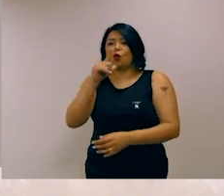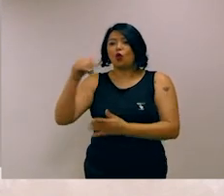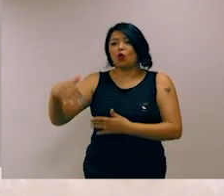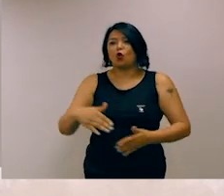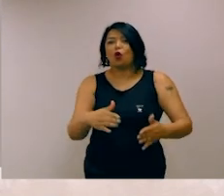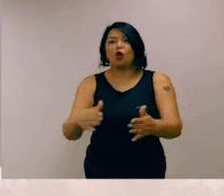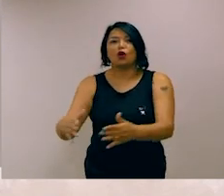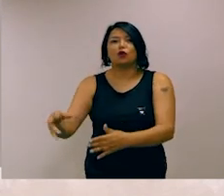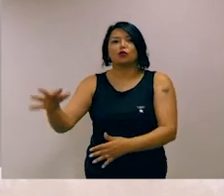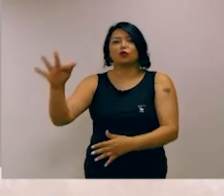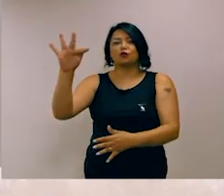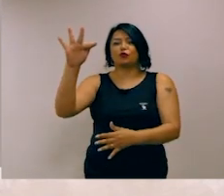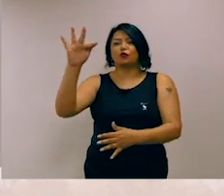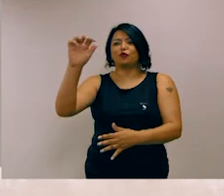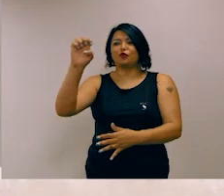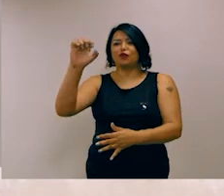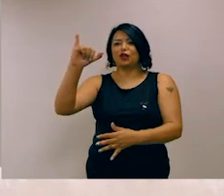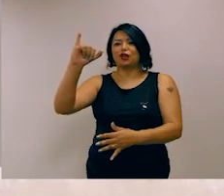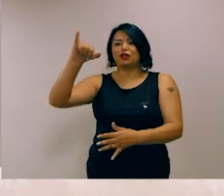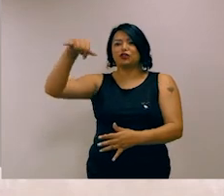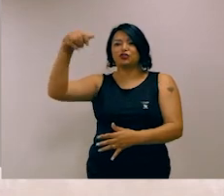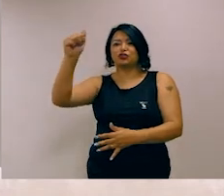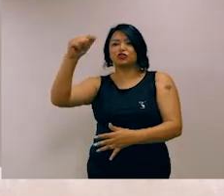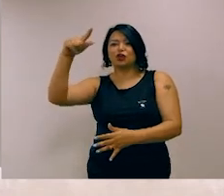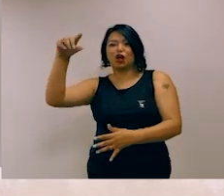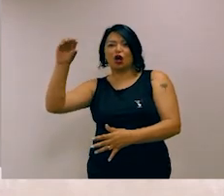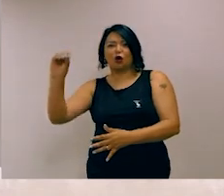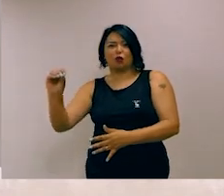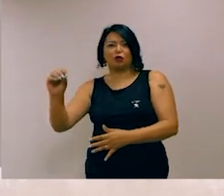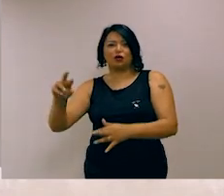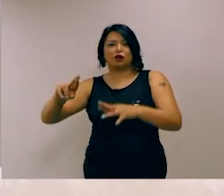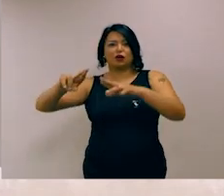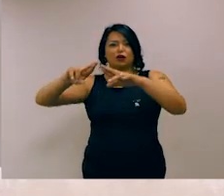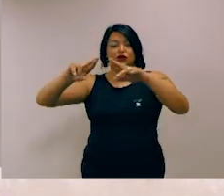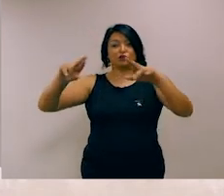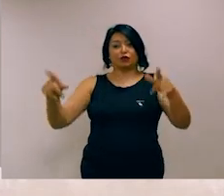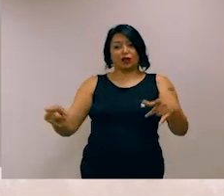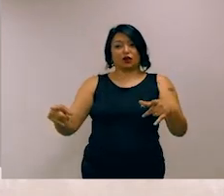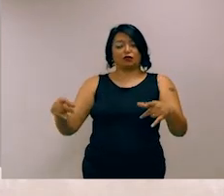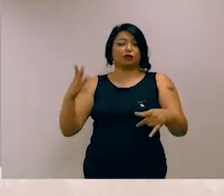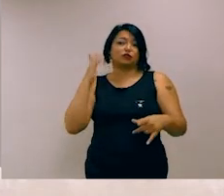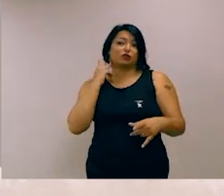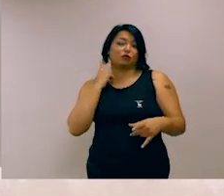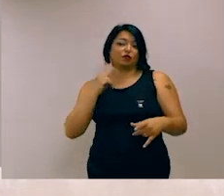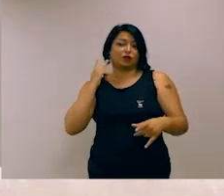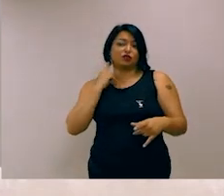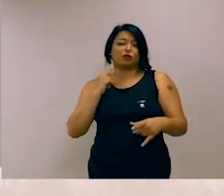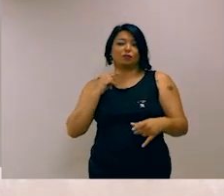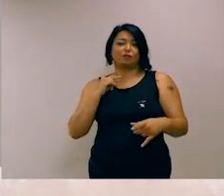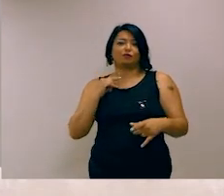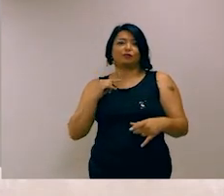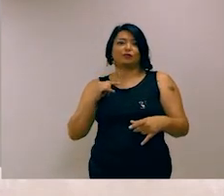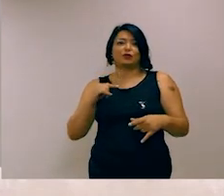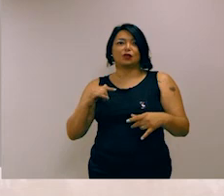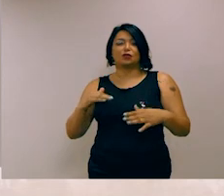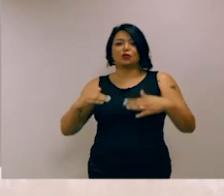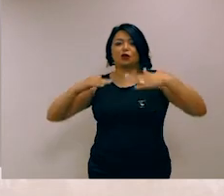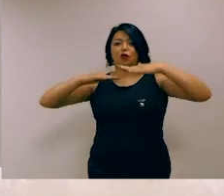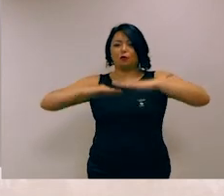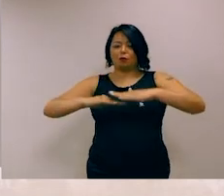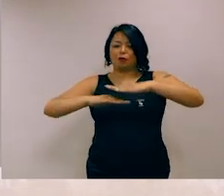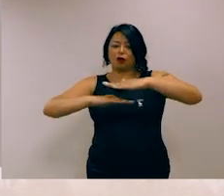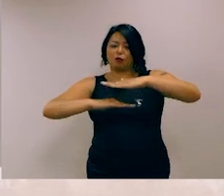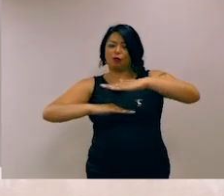Feijão River. And so it shows how the dam broke up. And so it